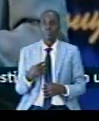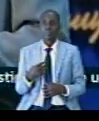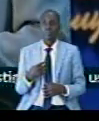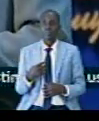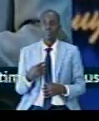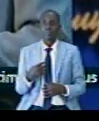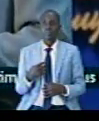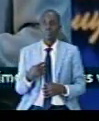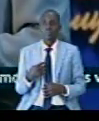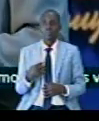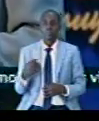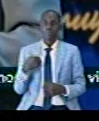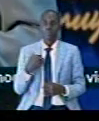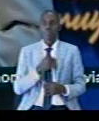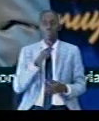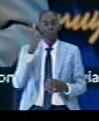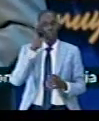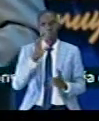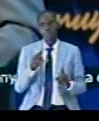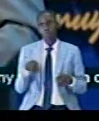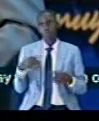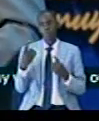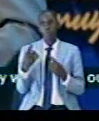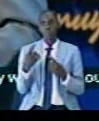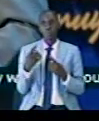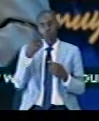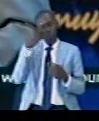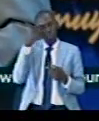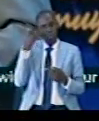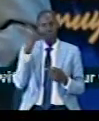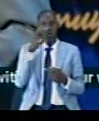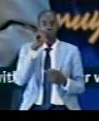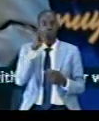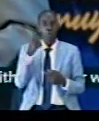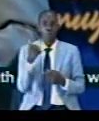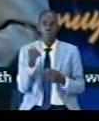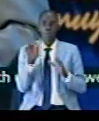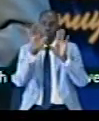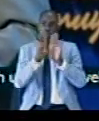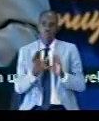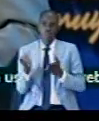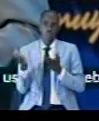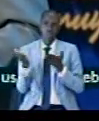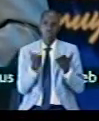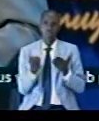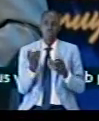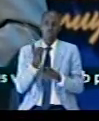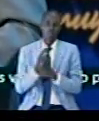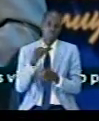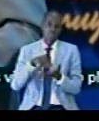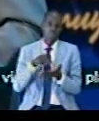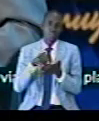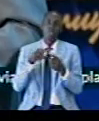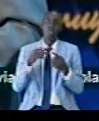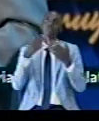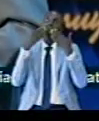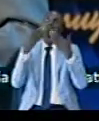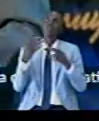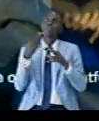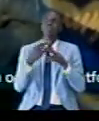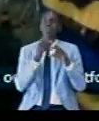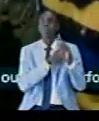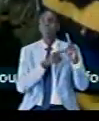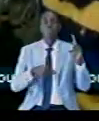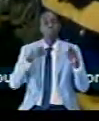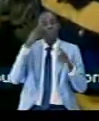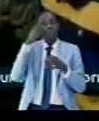going to prepare for Sunday service tomorrow now. We want to rise up and thank the Lord for what he has done for us. Let's